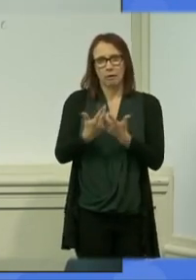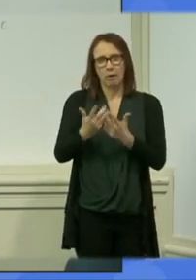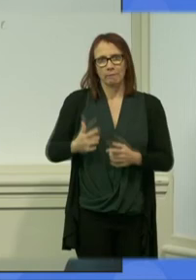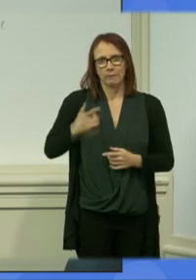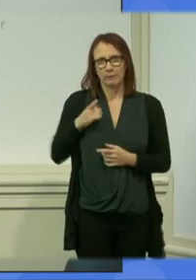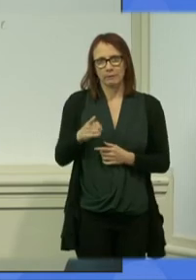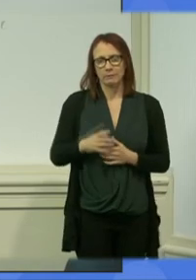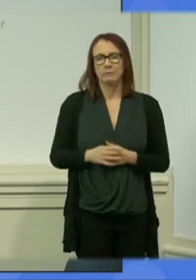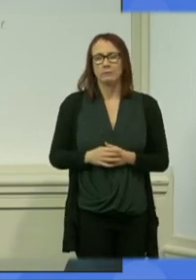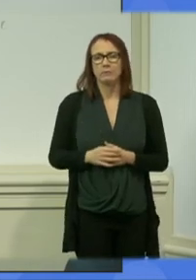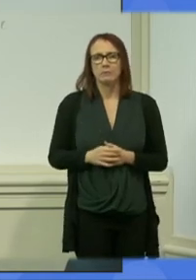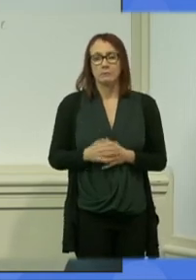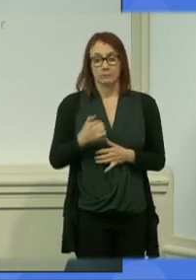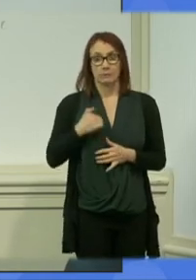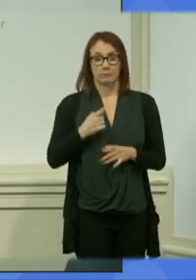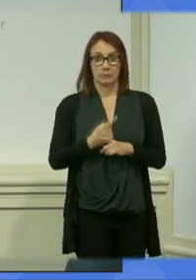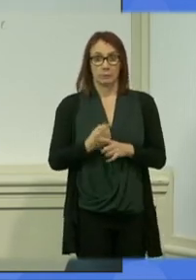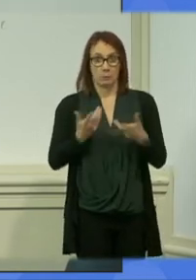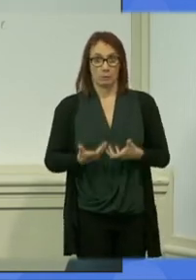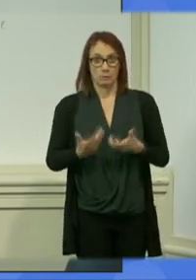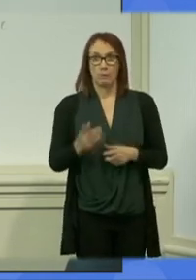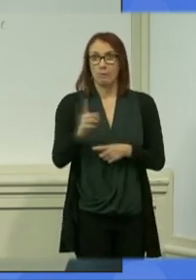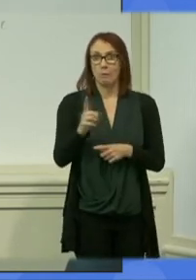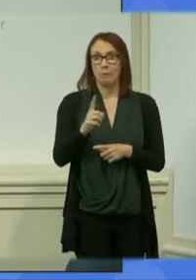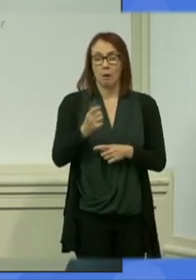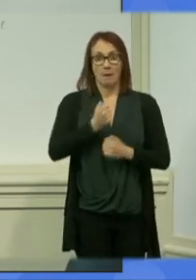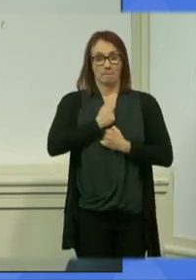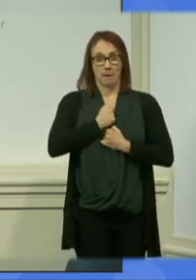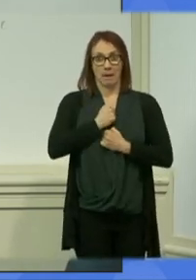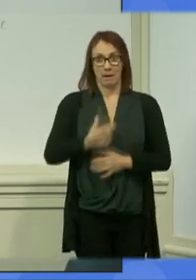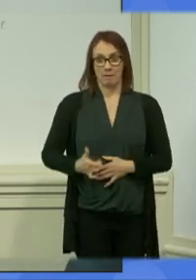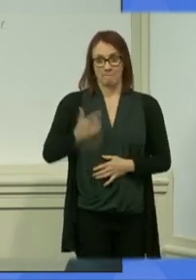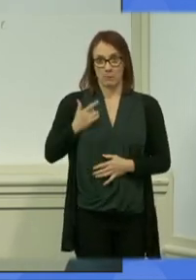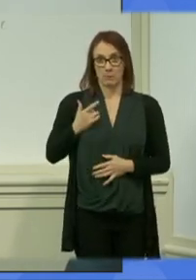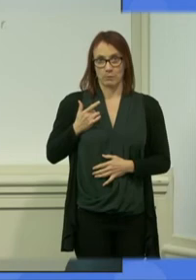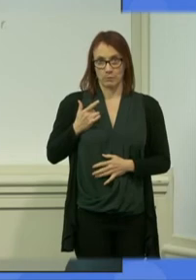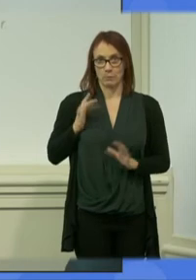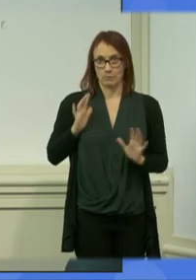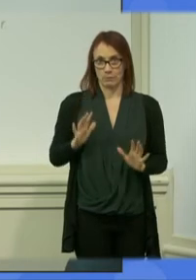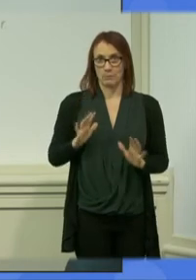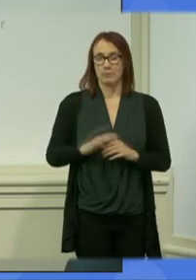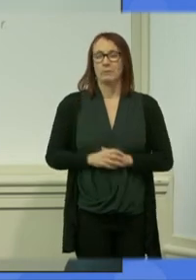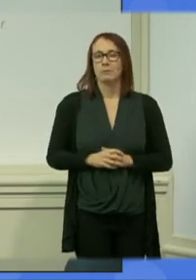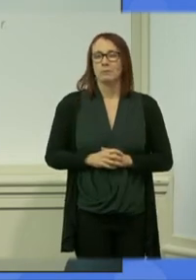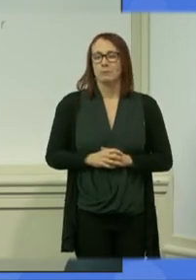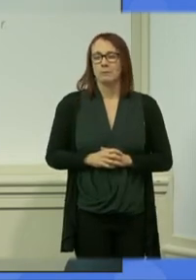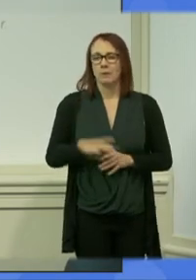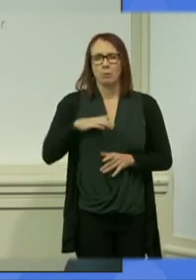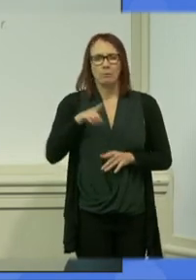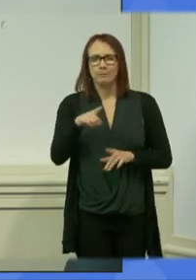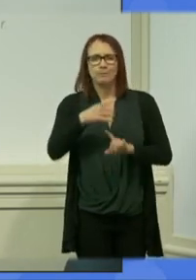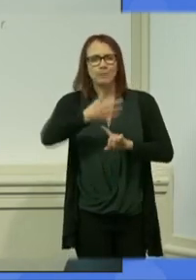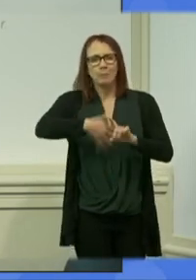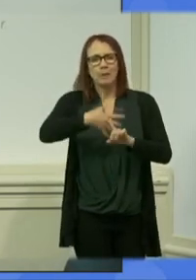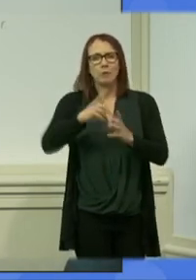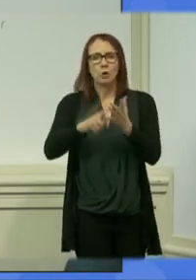talk to you about just now is kind of my view of taxes, and I would like to give you a bit of background about